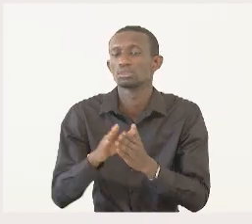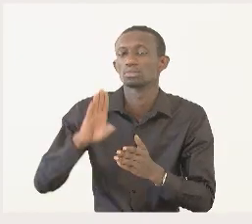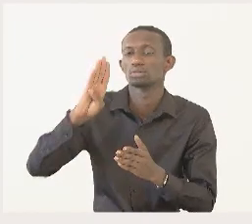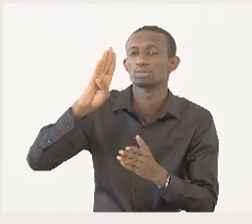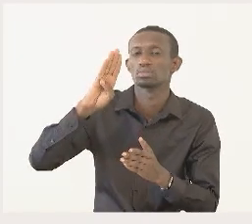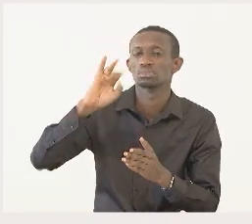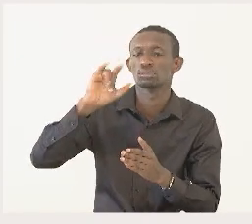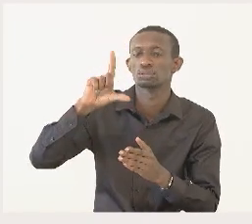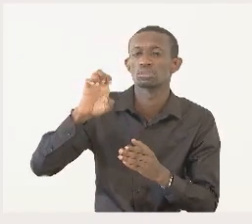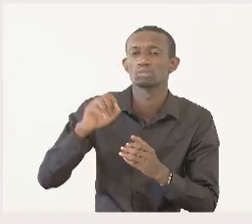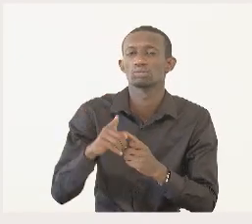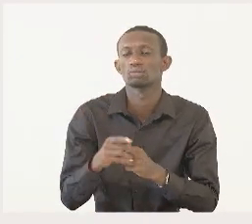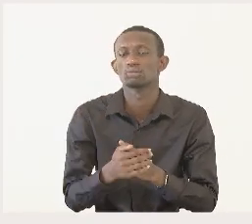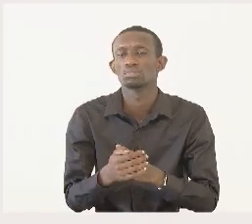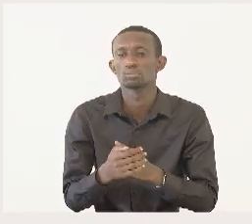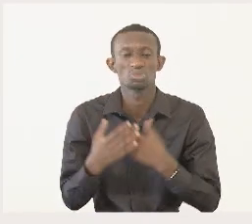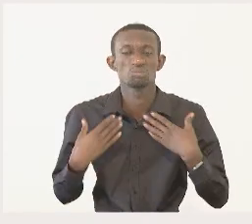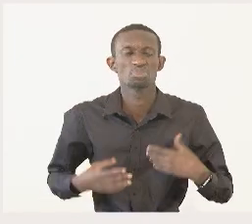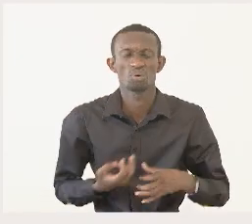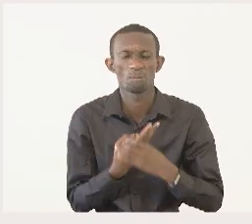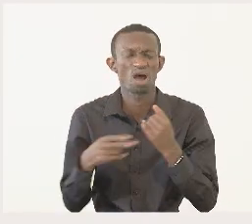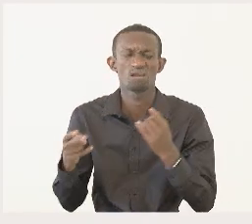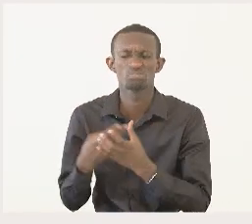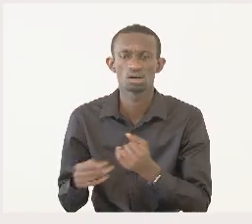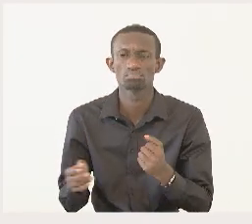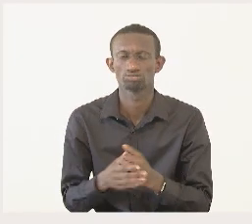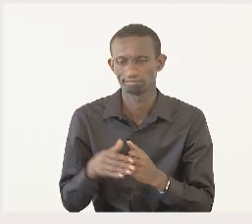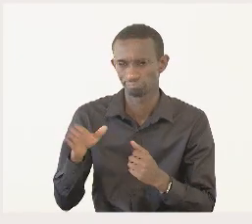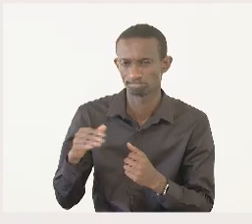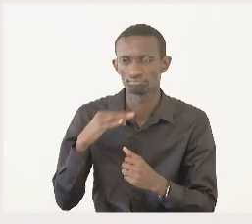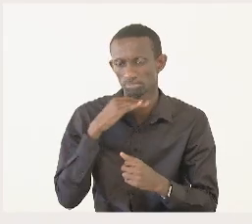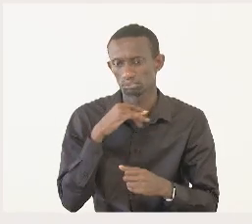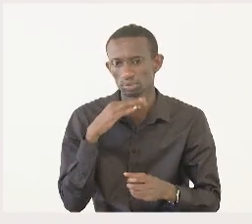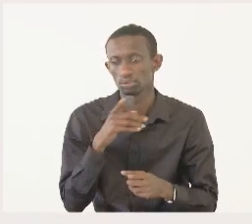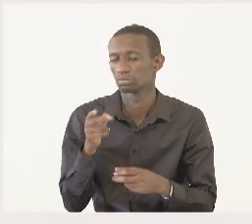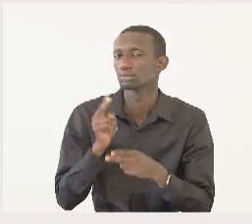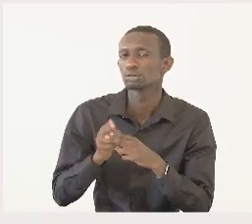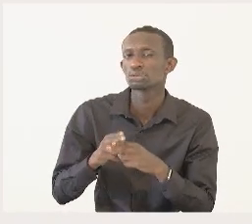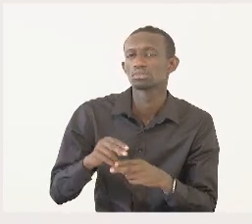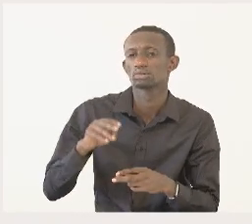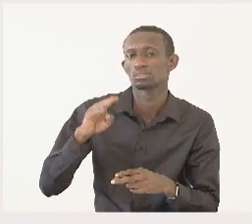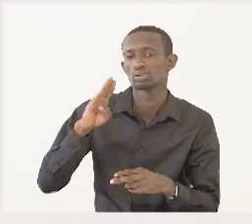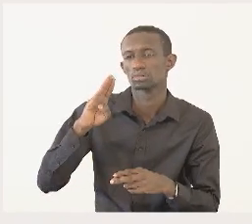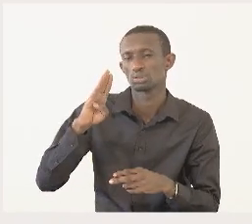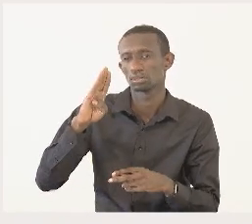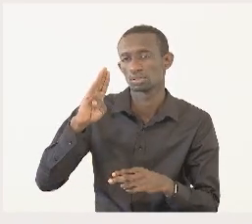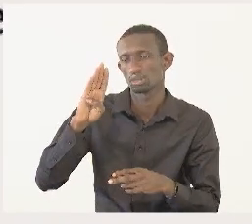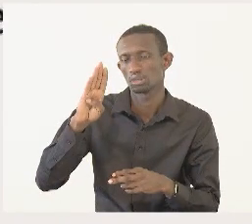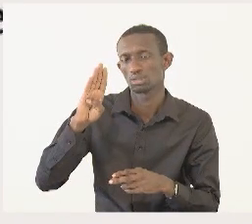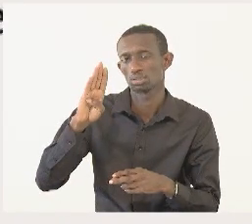by the body are going to be expelled, are going to be removed from the body as a waste product. That is what we're talking about, what you call